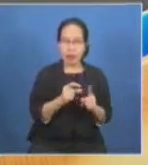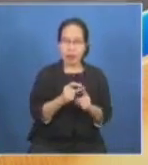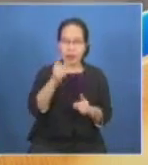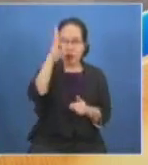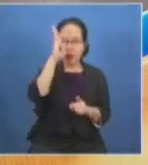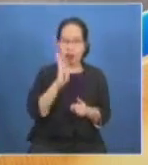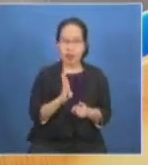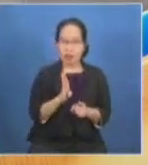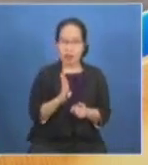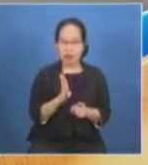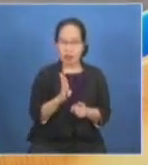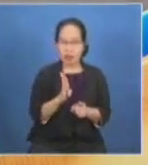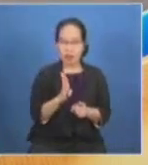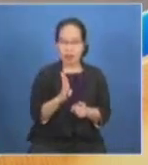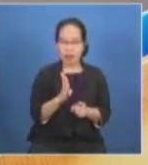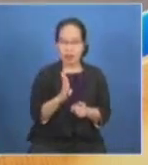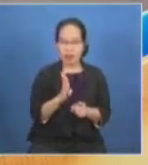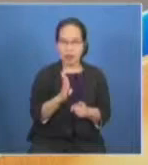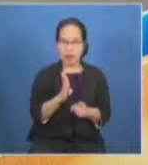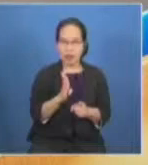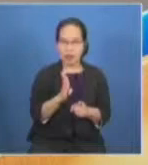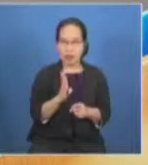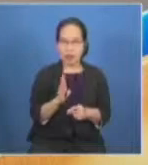The Word of God says,